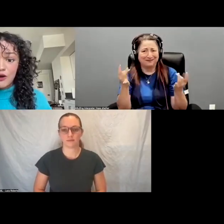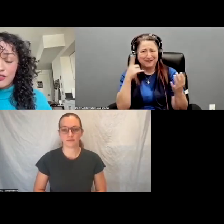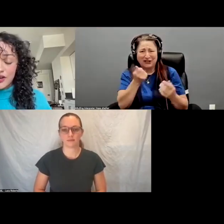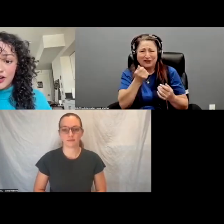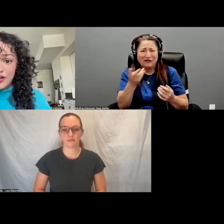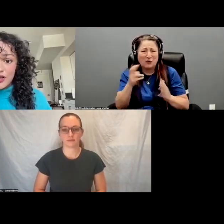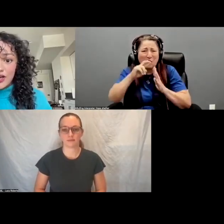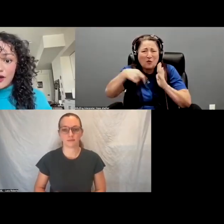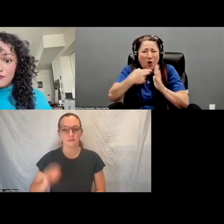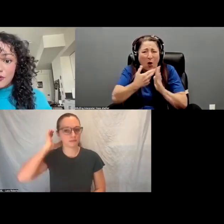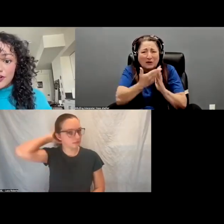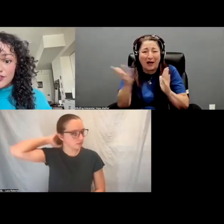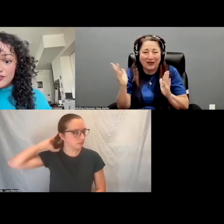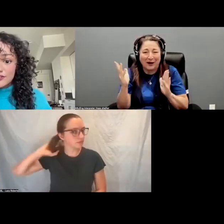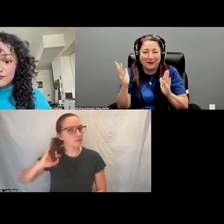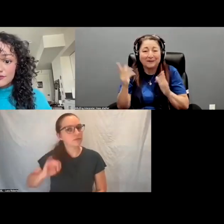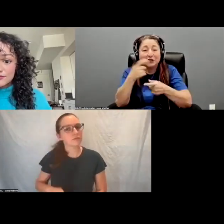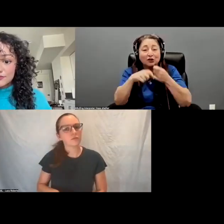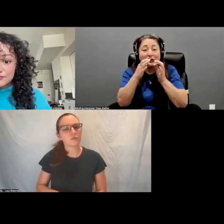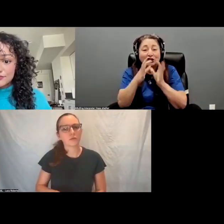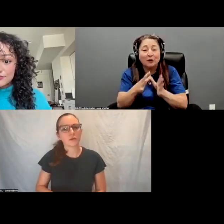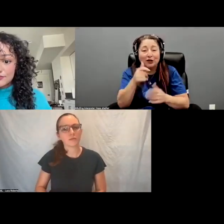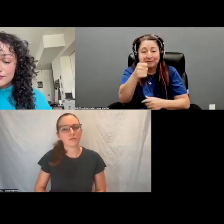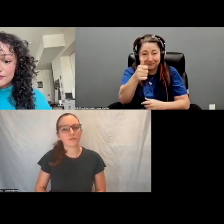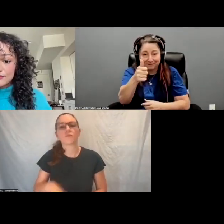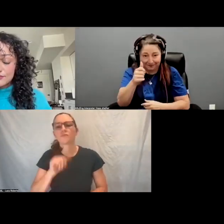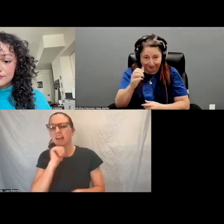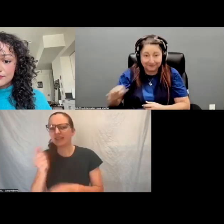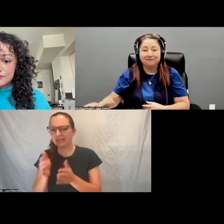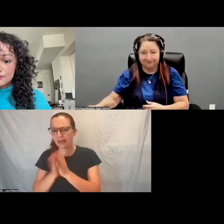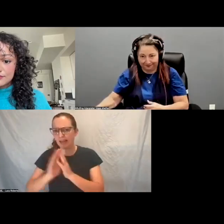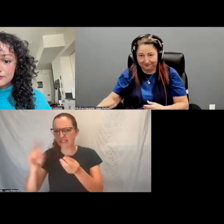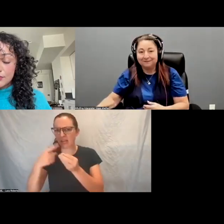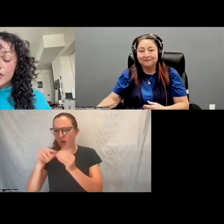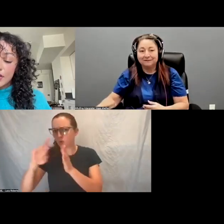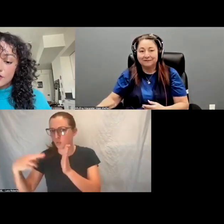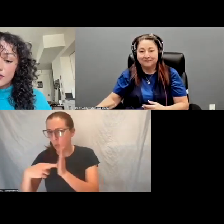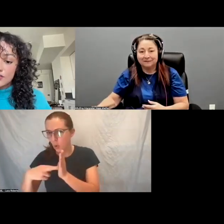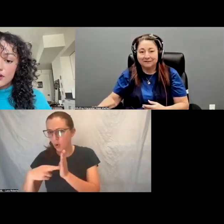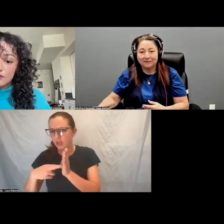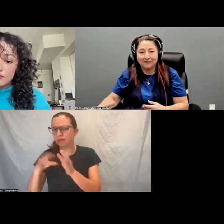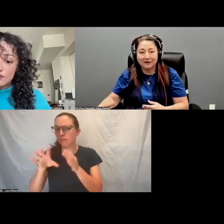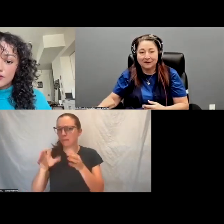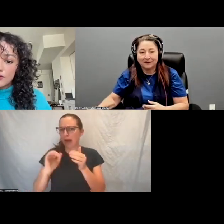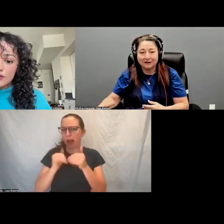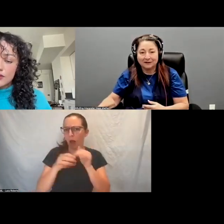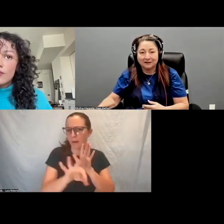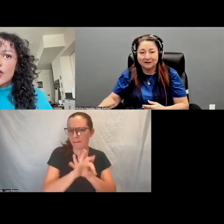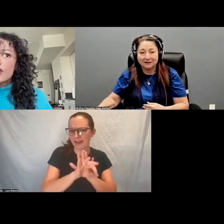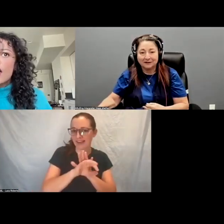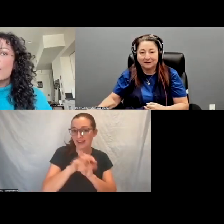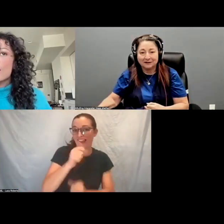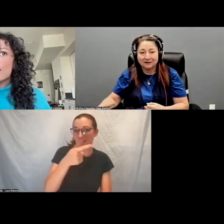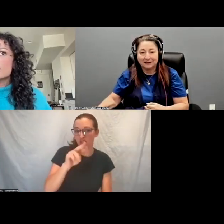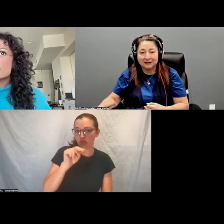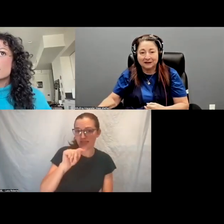roles out there. So I wasn't asking about roles. I was asking about how to pick an agent. Pick to an make agent. sure that